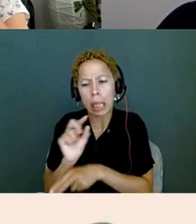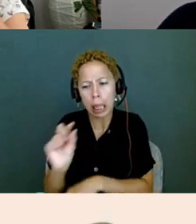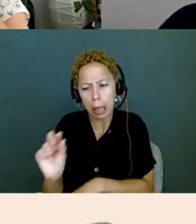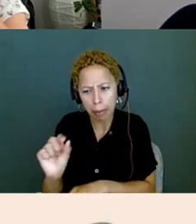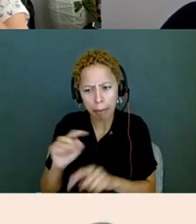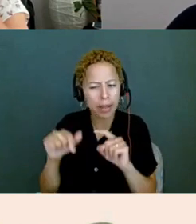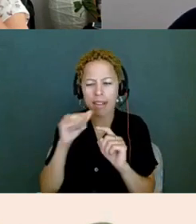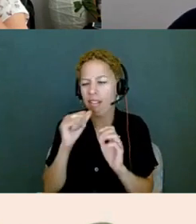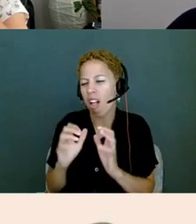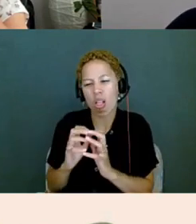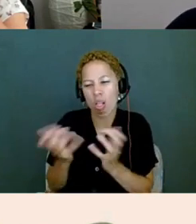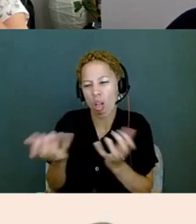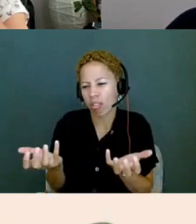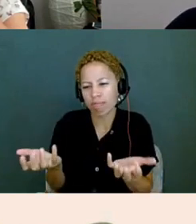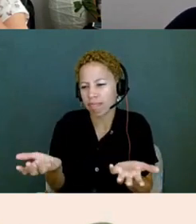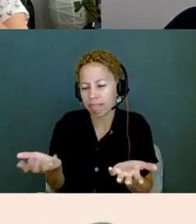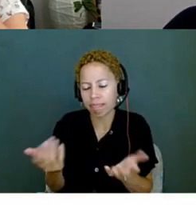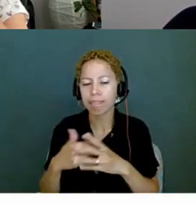lot.